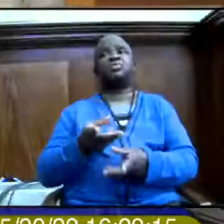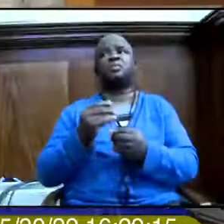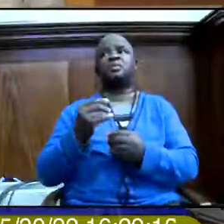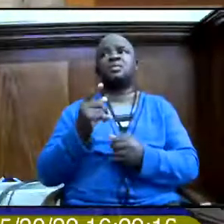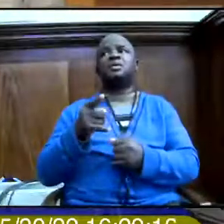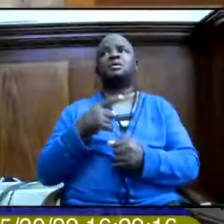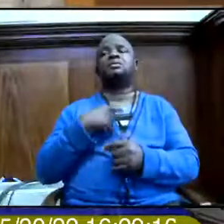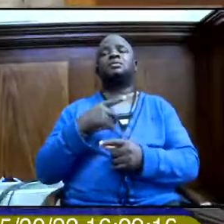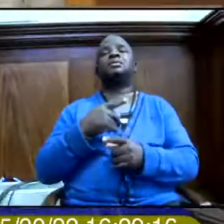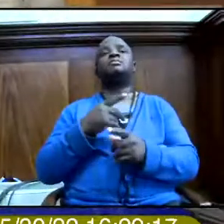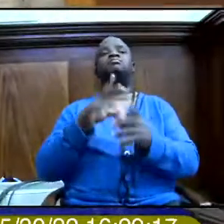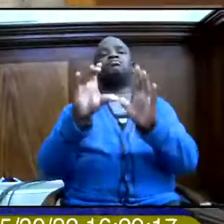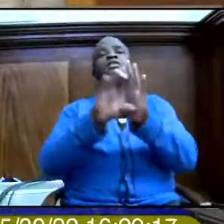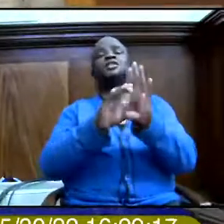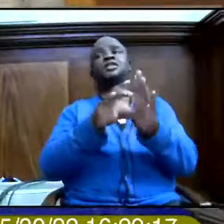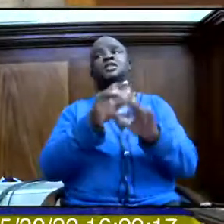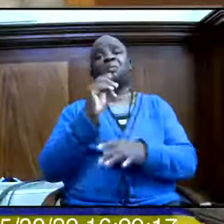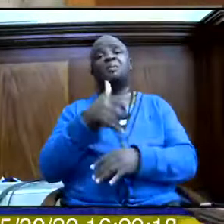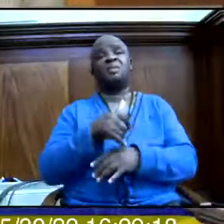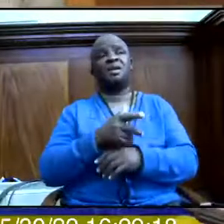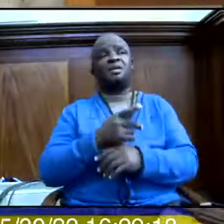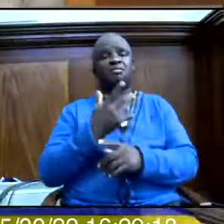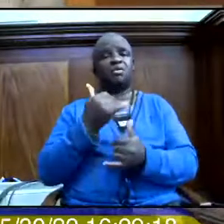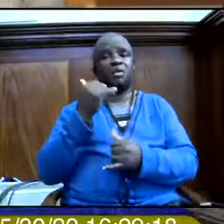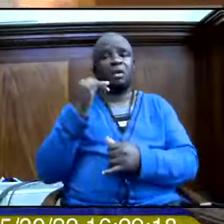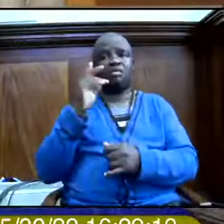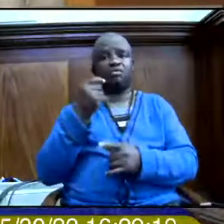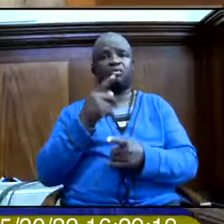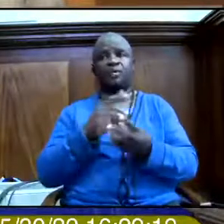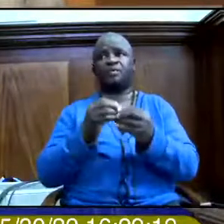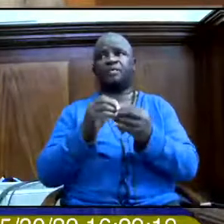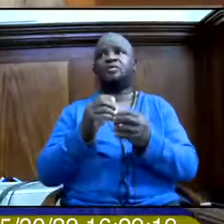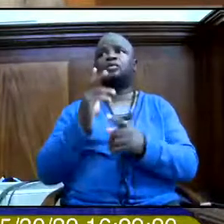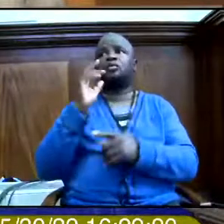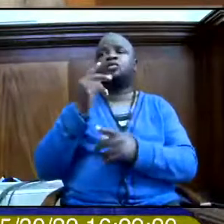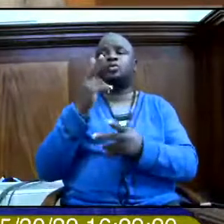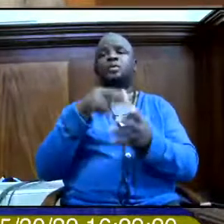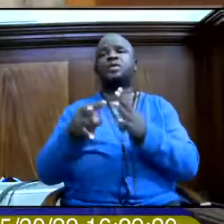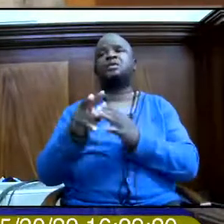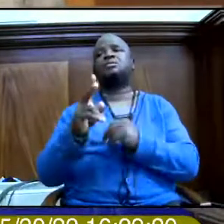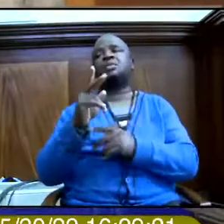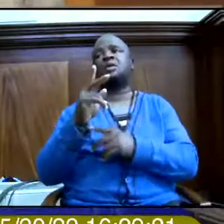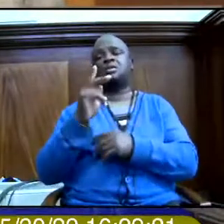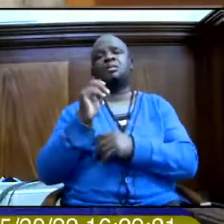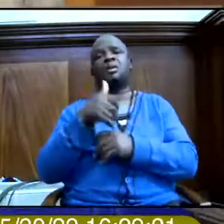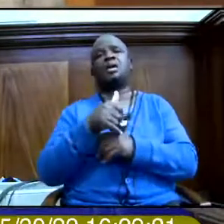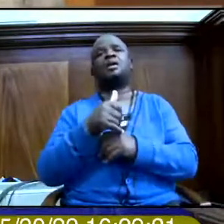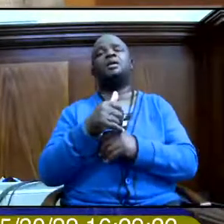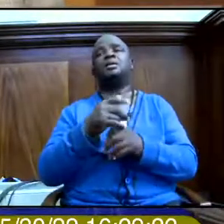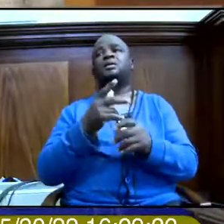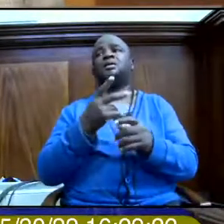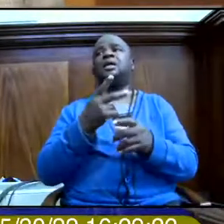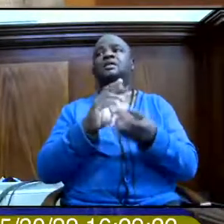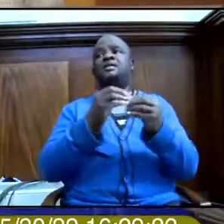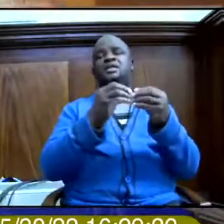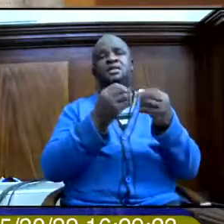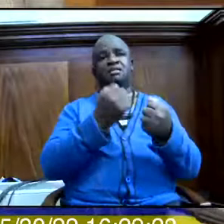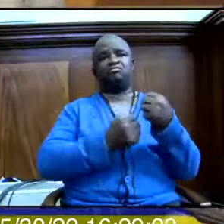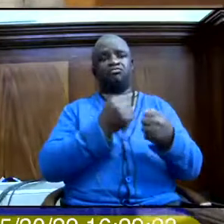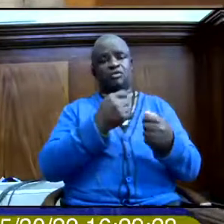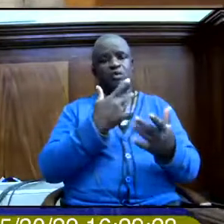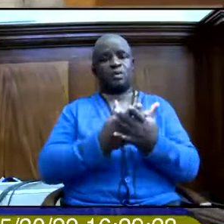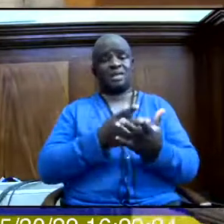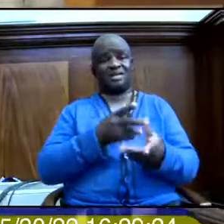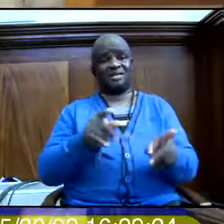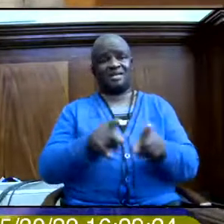we renew the disc today to pay for the road two weeks later you have to fix the car because it is damaged by the same